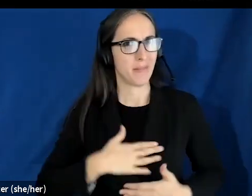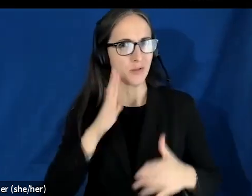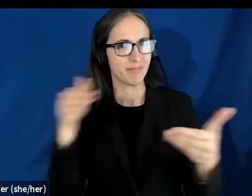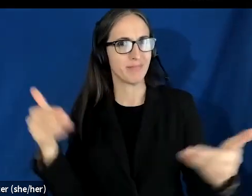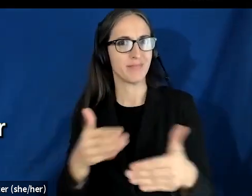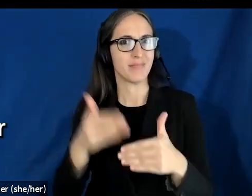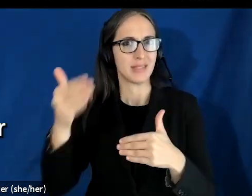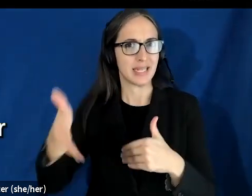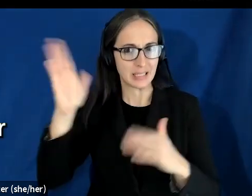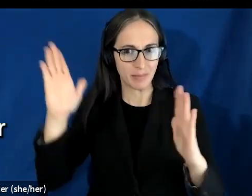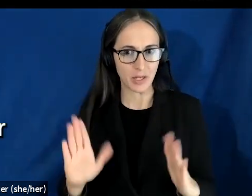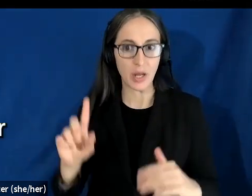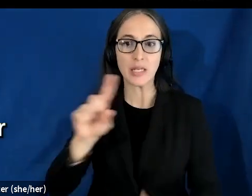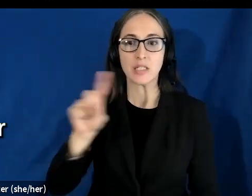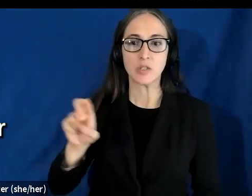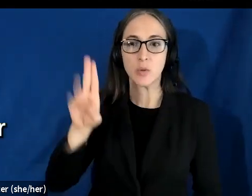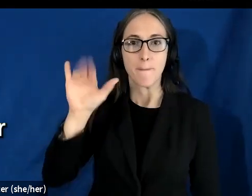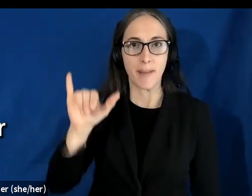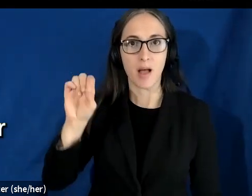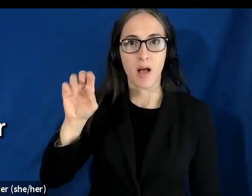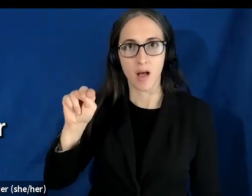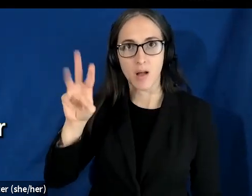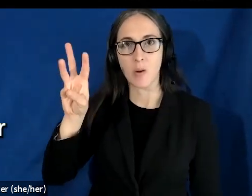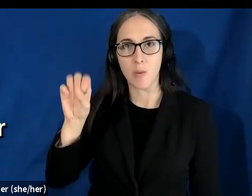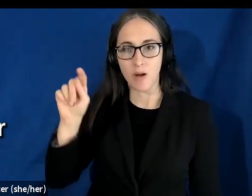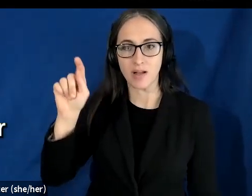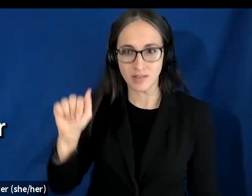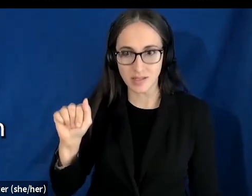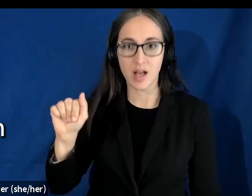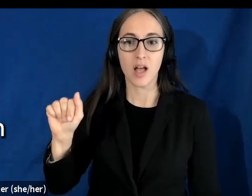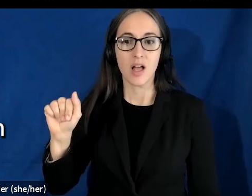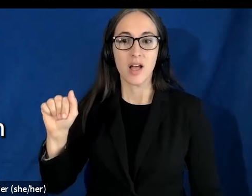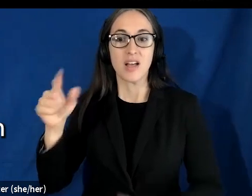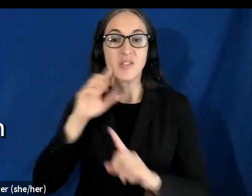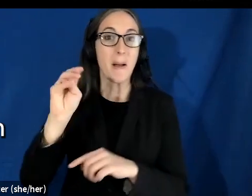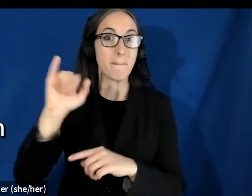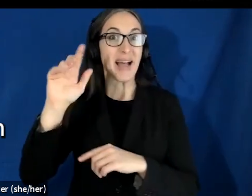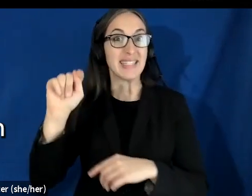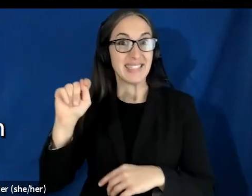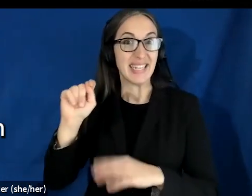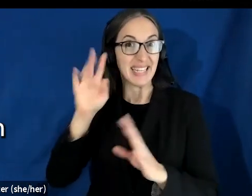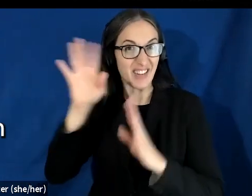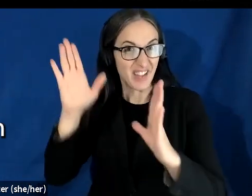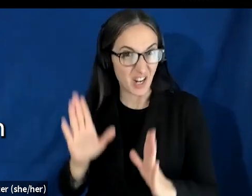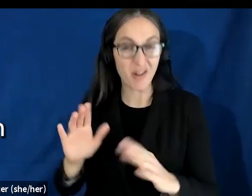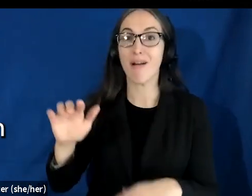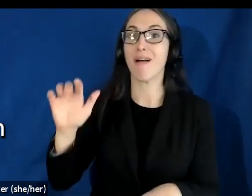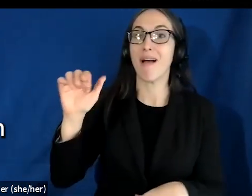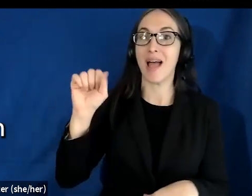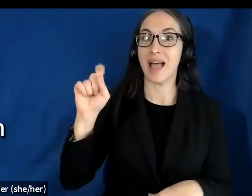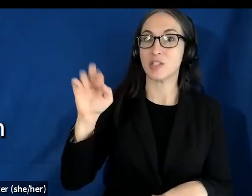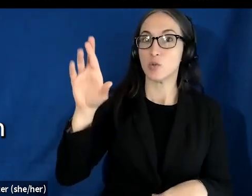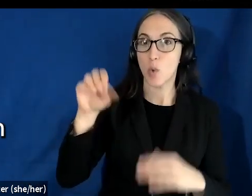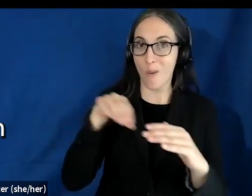Zuby Onwuta, who is a Harvard MIT trained innovator, as well as one of our Astro Access ambassadors, who you may have seen on